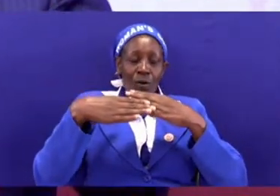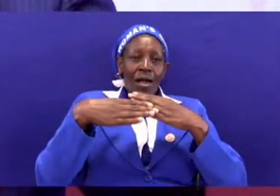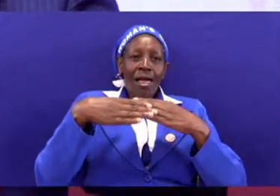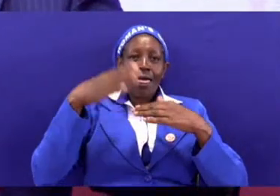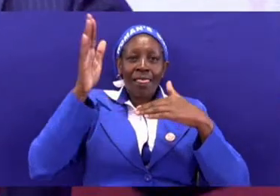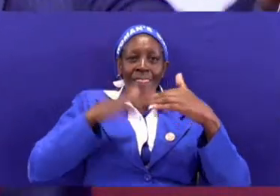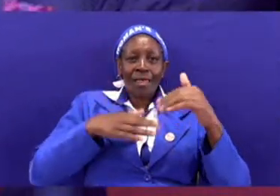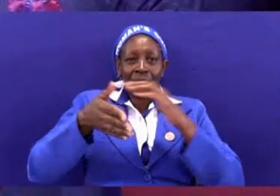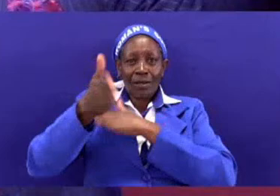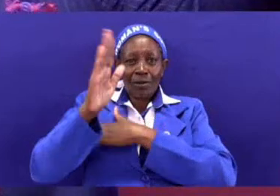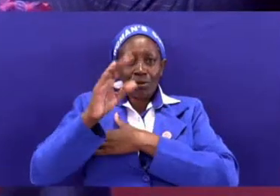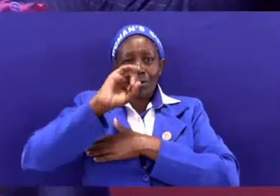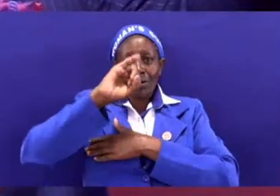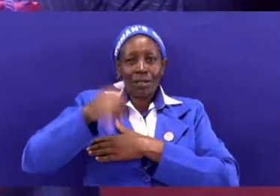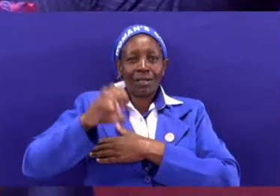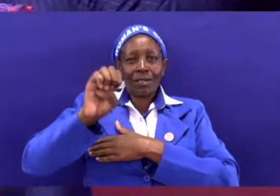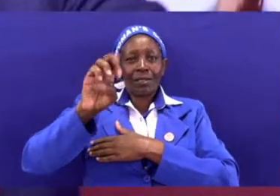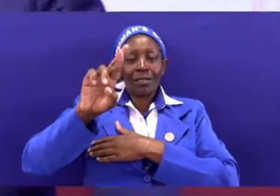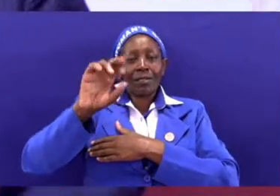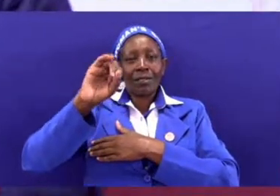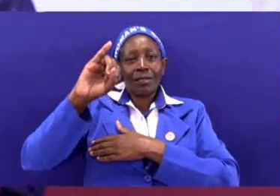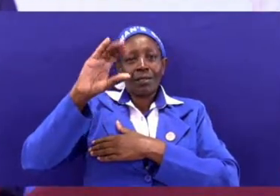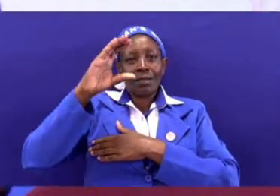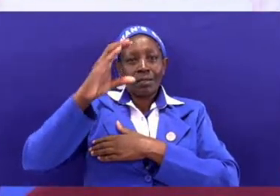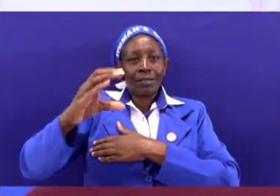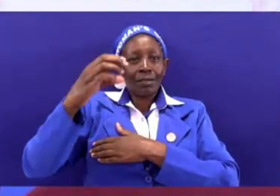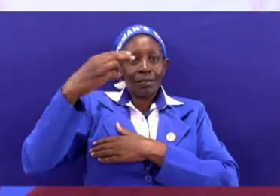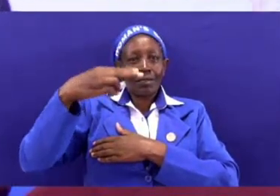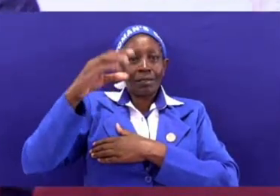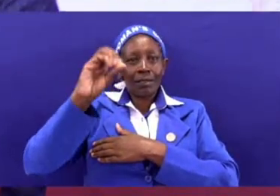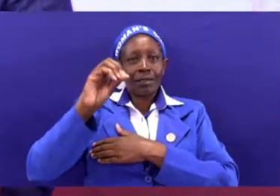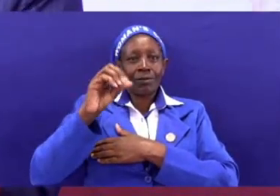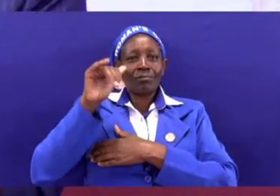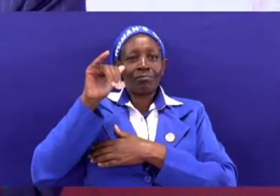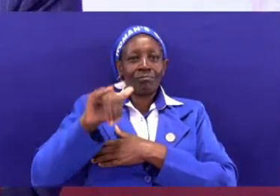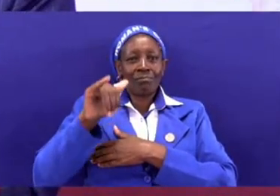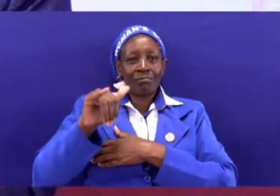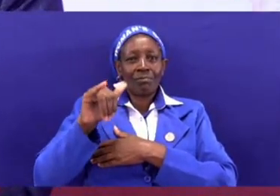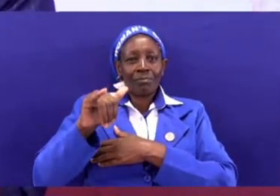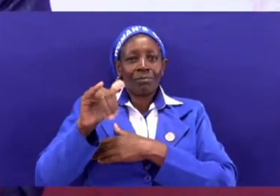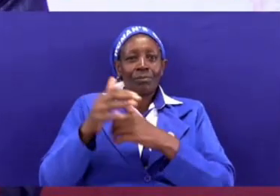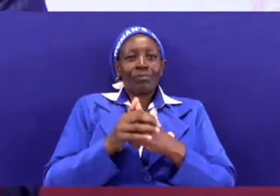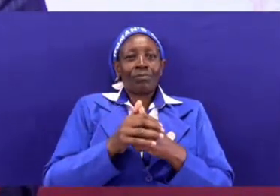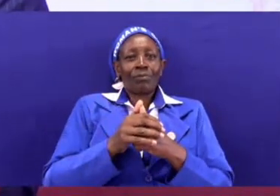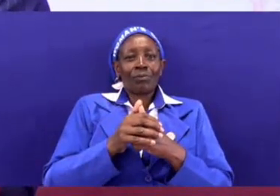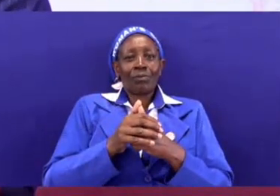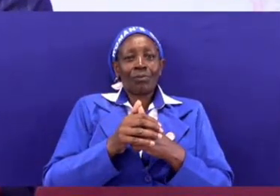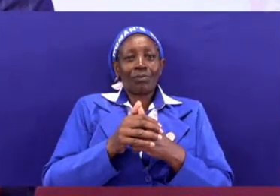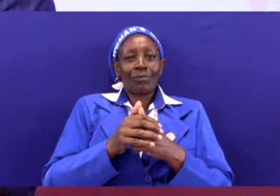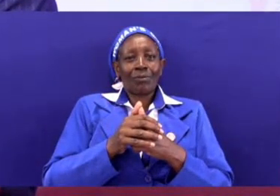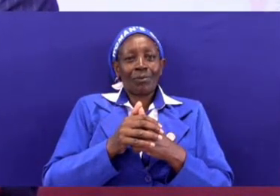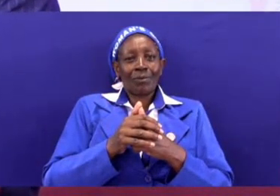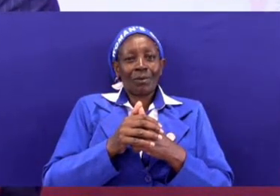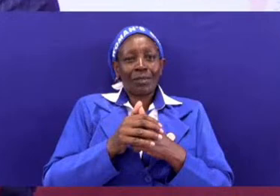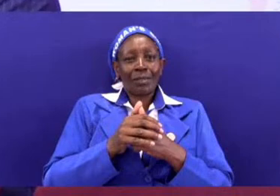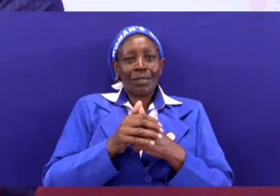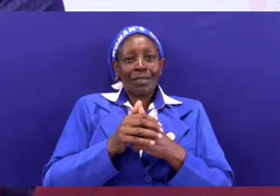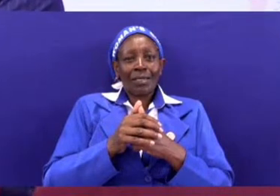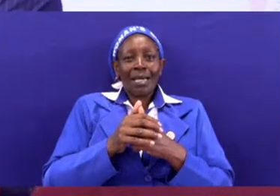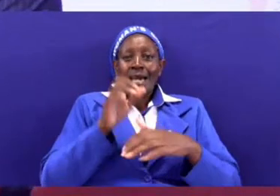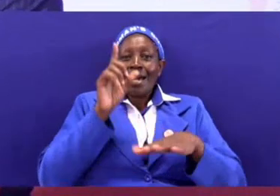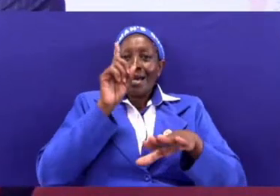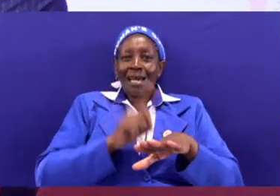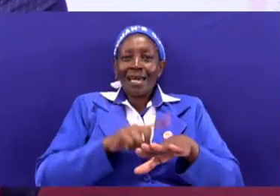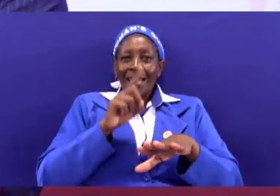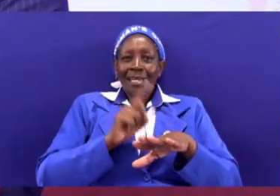Jericho would still be standing as tall as his fears. Joshua 6. When we look too